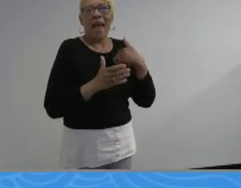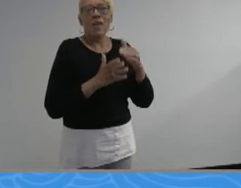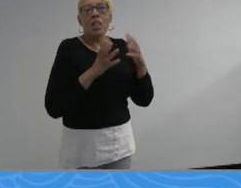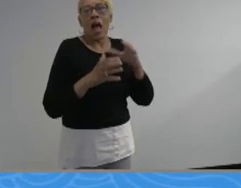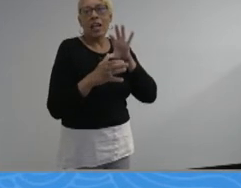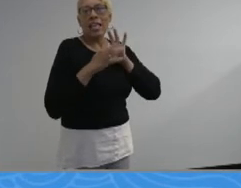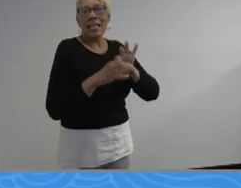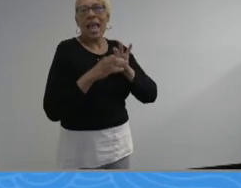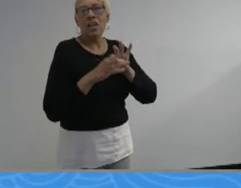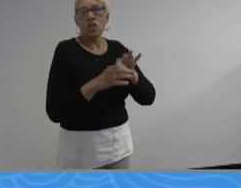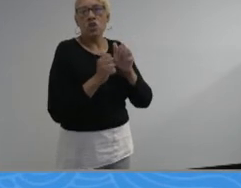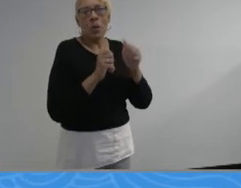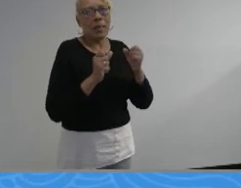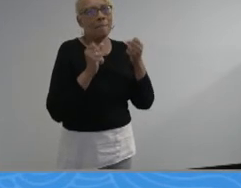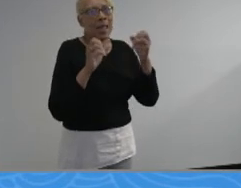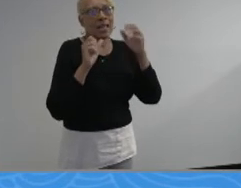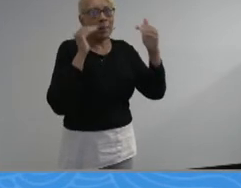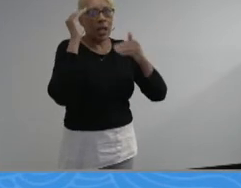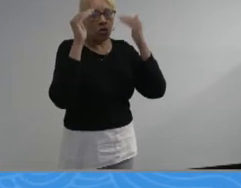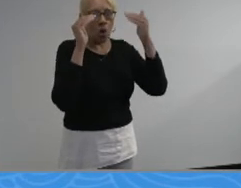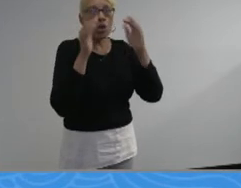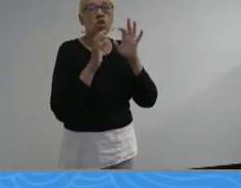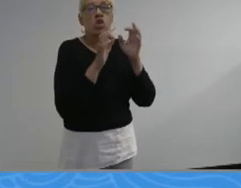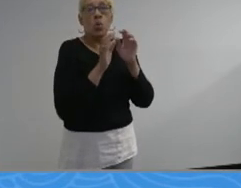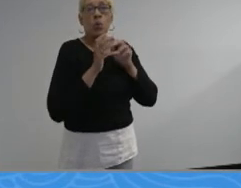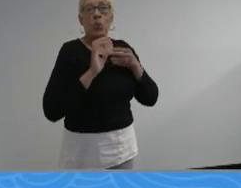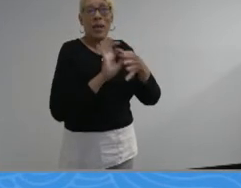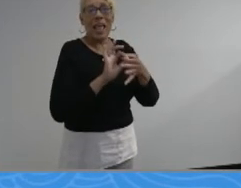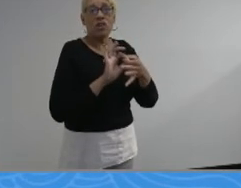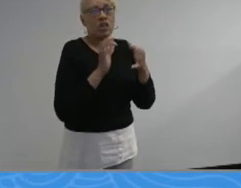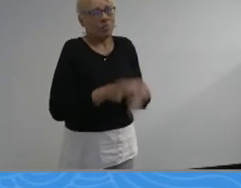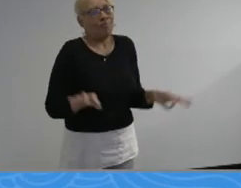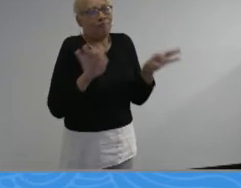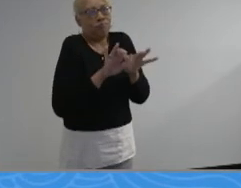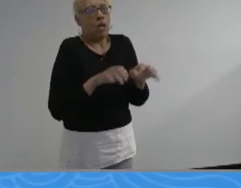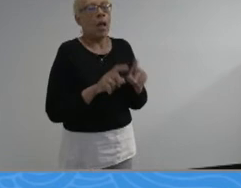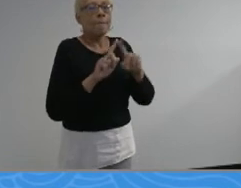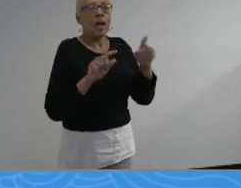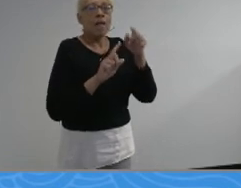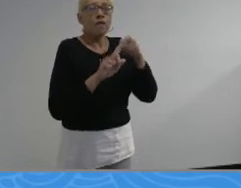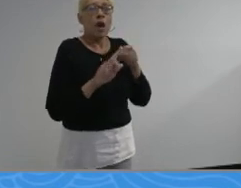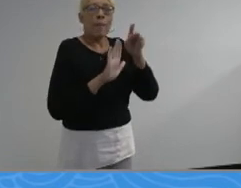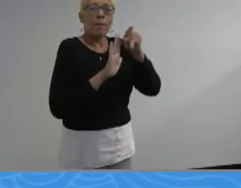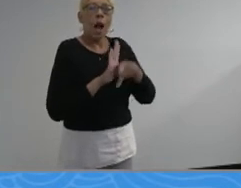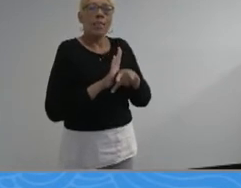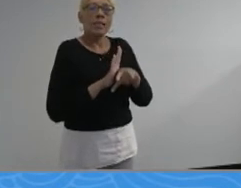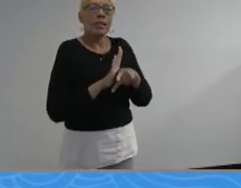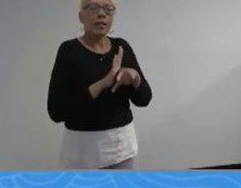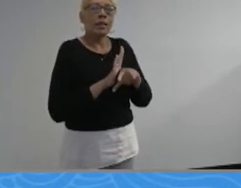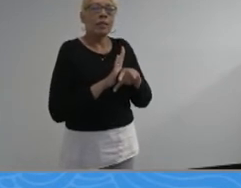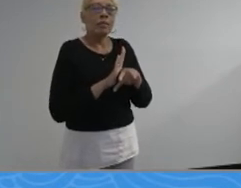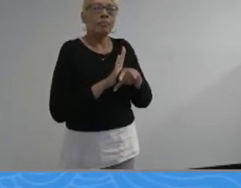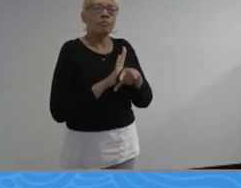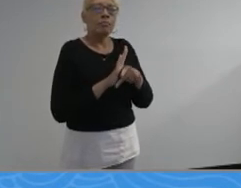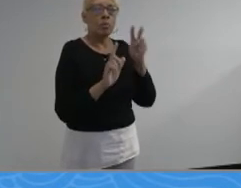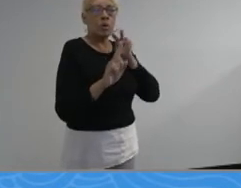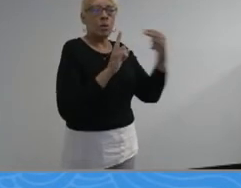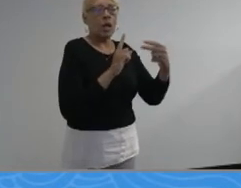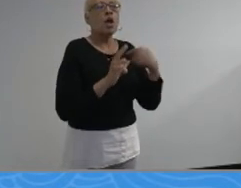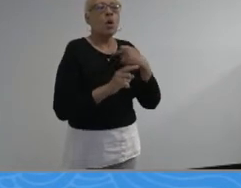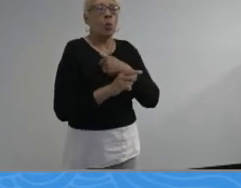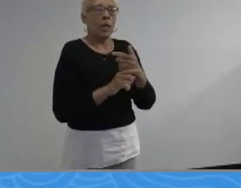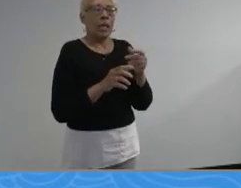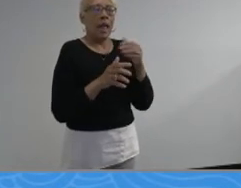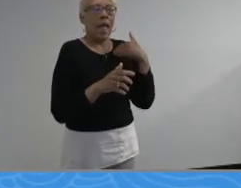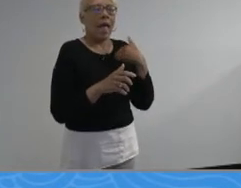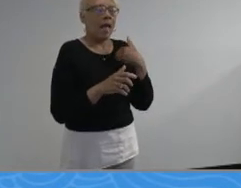lots of relationship with lots of adults in the school. Relationships matter. From a programmatic standpoint or a policy standpoint, here's what we know. We just released a report